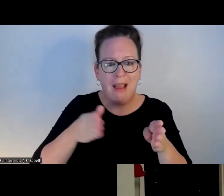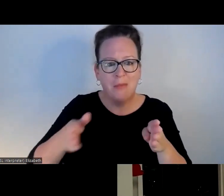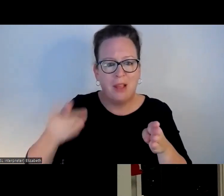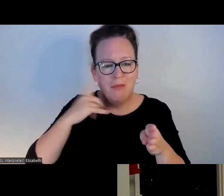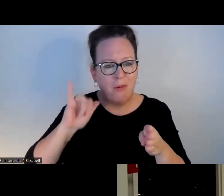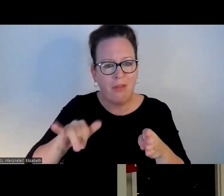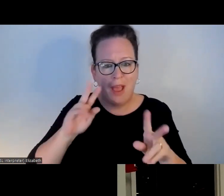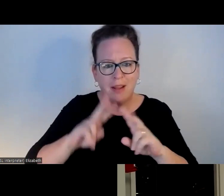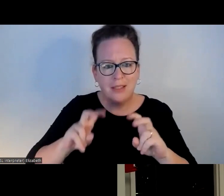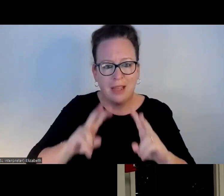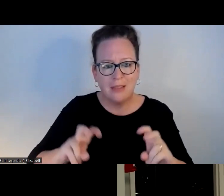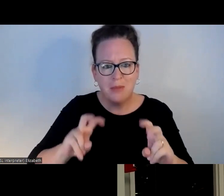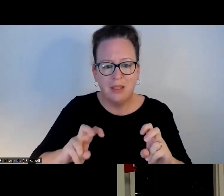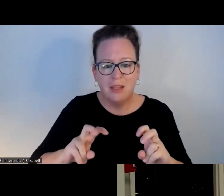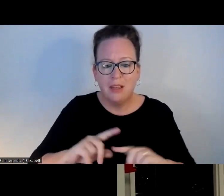of